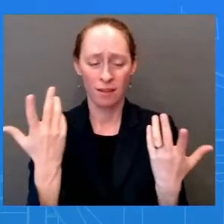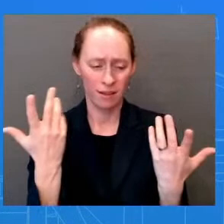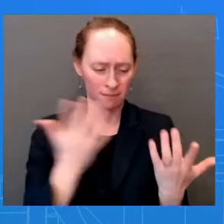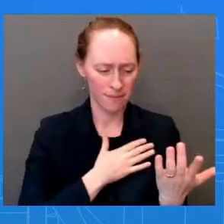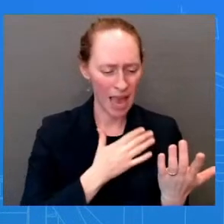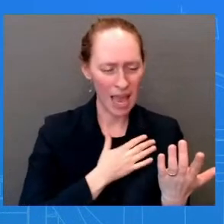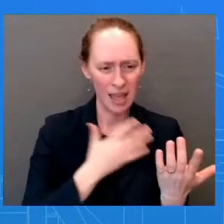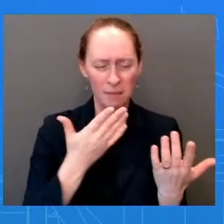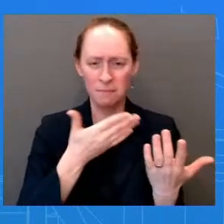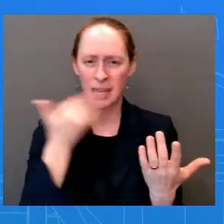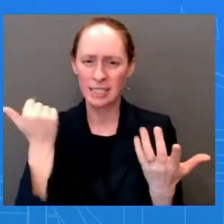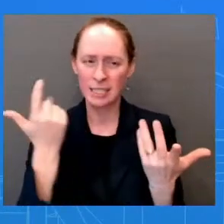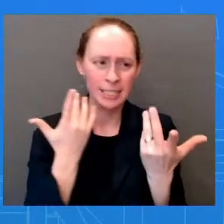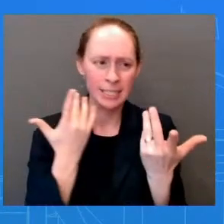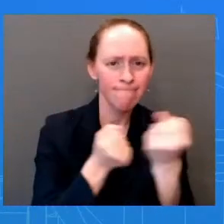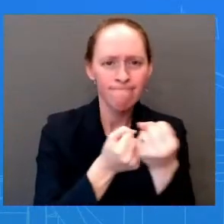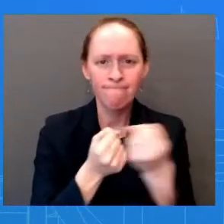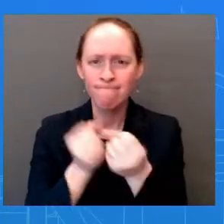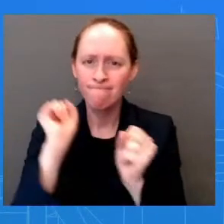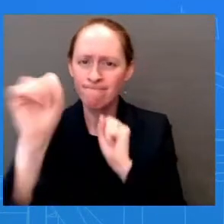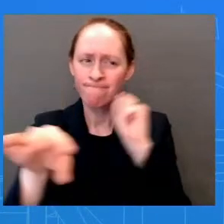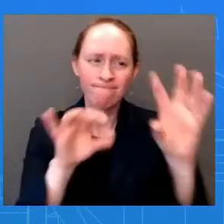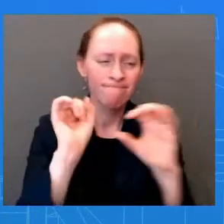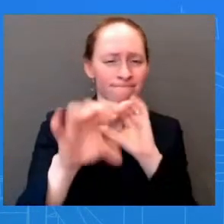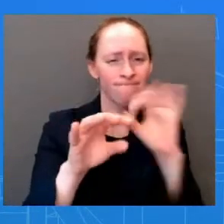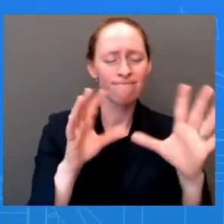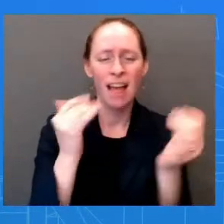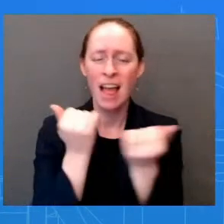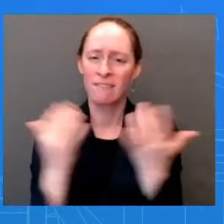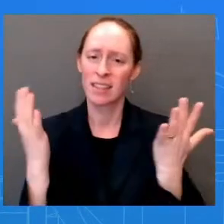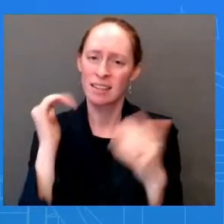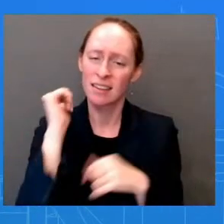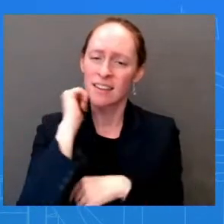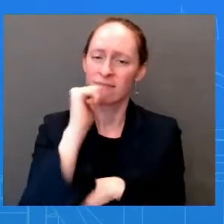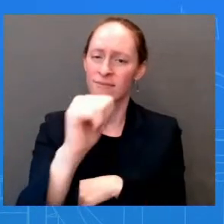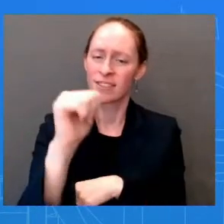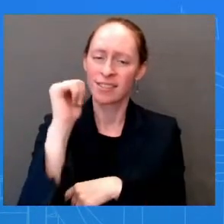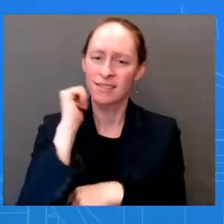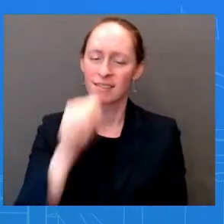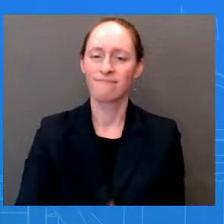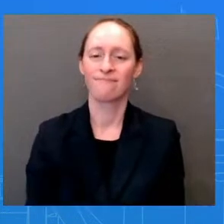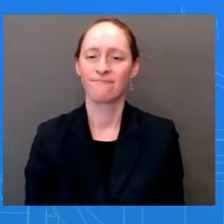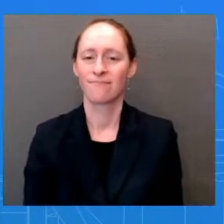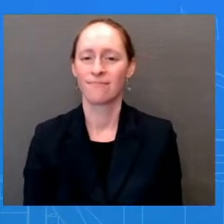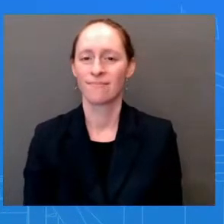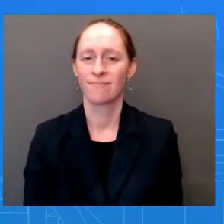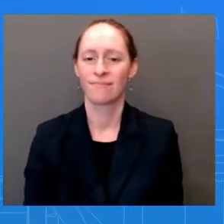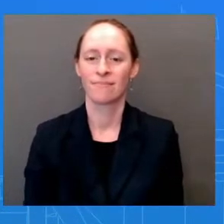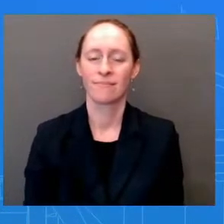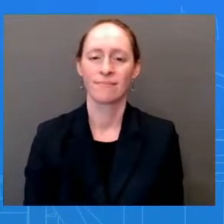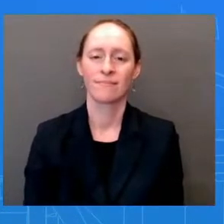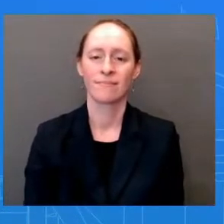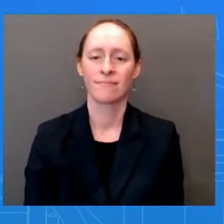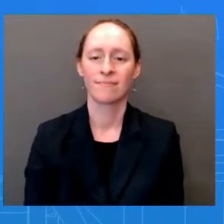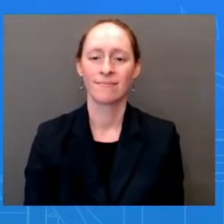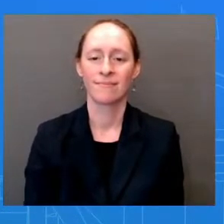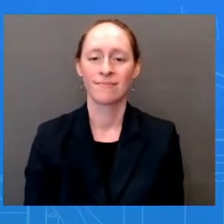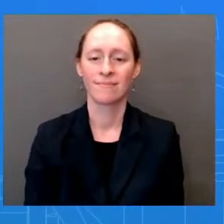if they want to remember me, whether they judge rightly or wrongly what I've done, I gave it all I got for many decades.